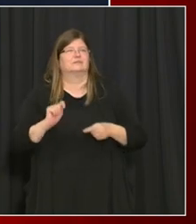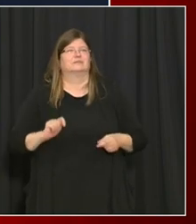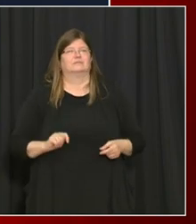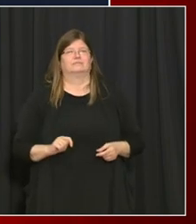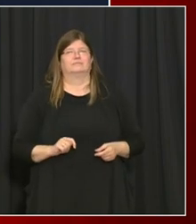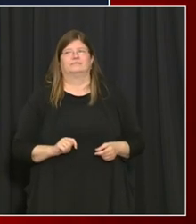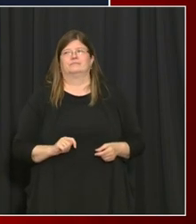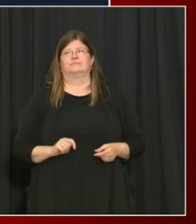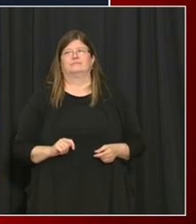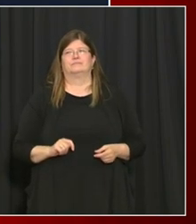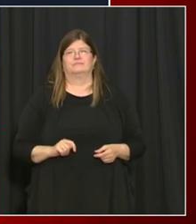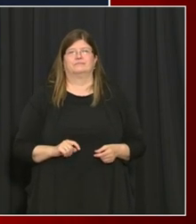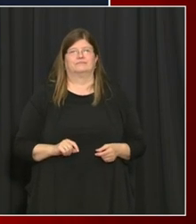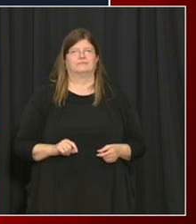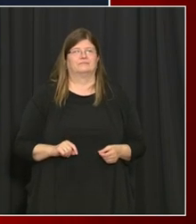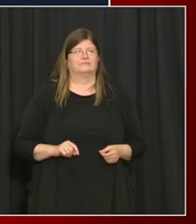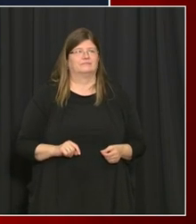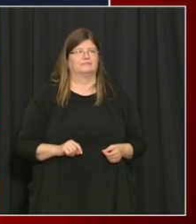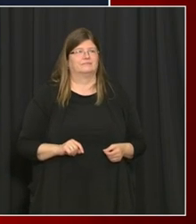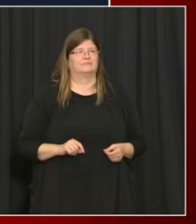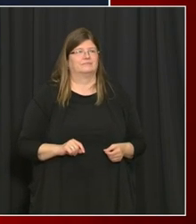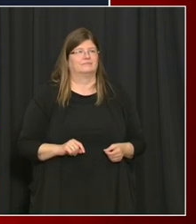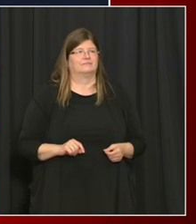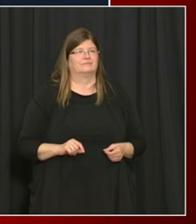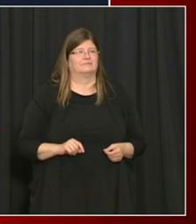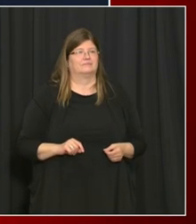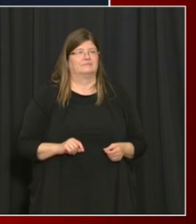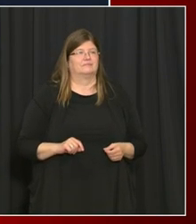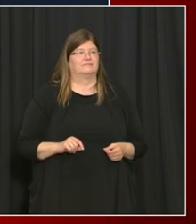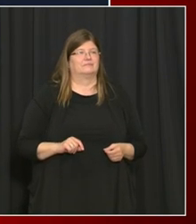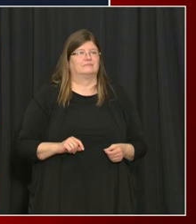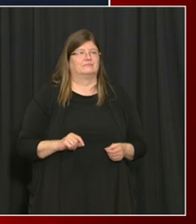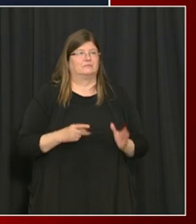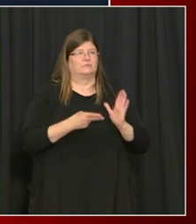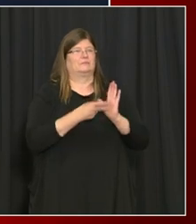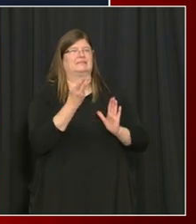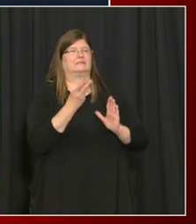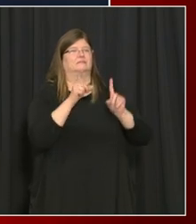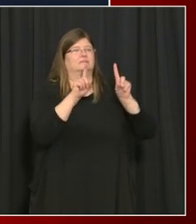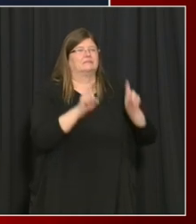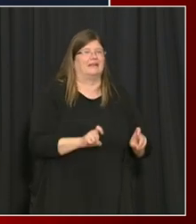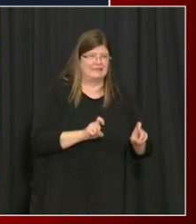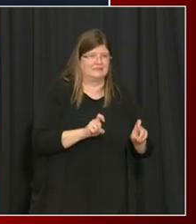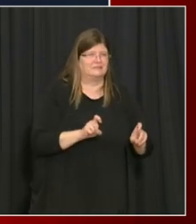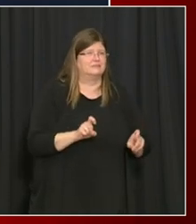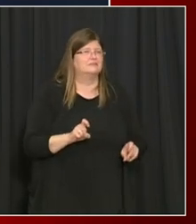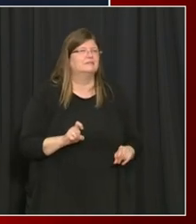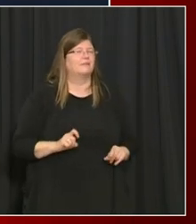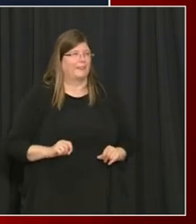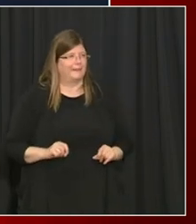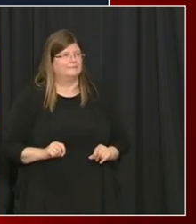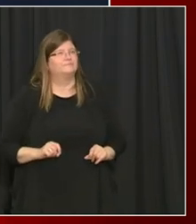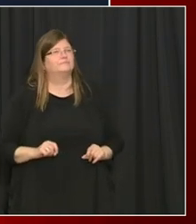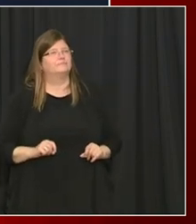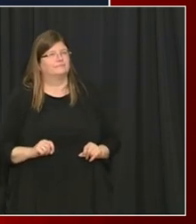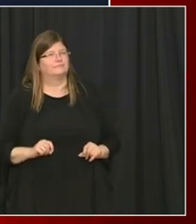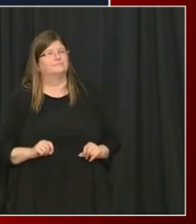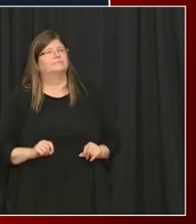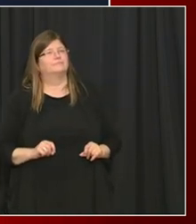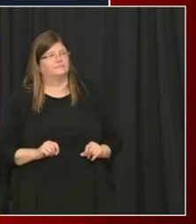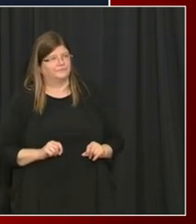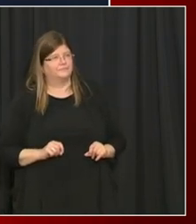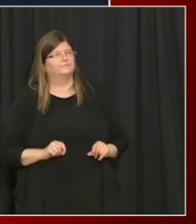Okay. Okay, I'll come back thank to you. Thank you, Steve. I'll come back to the room in a second. Tom Sherwood on the phone.